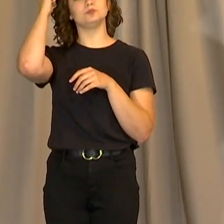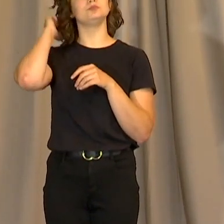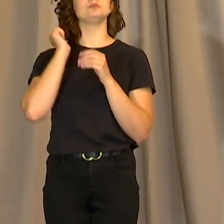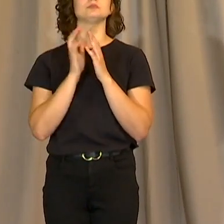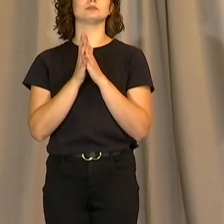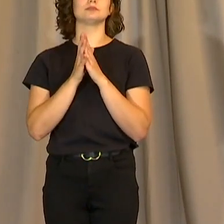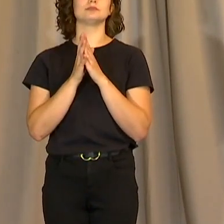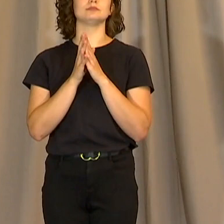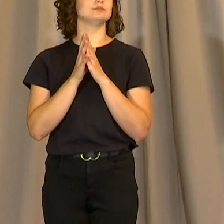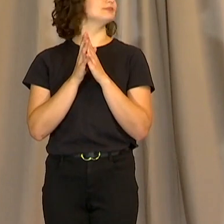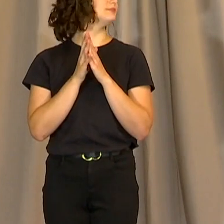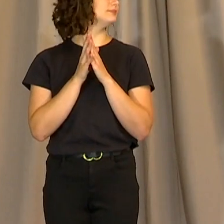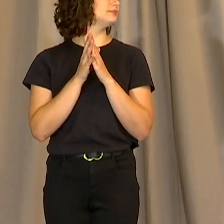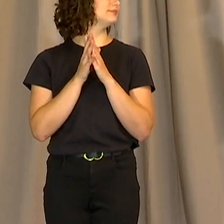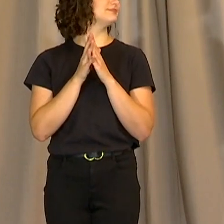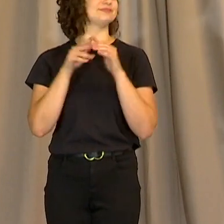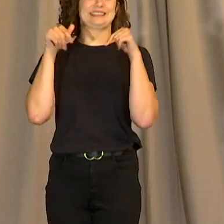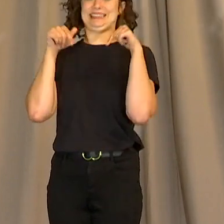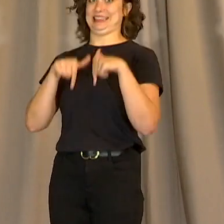This is a question I've been waiting for.